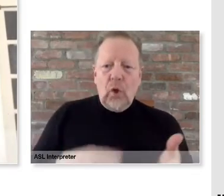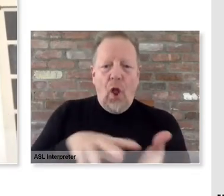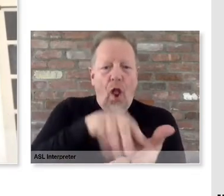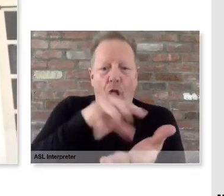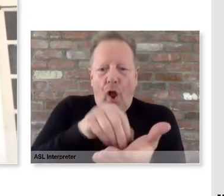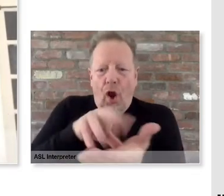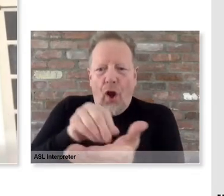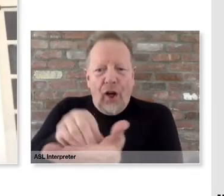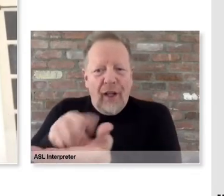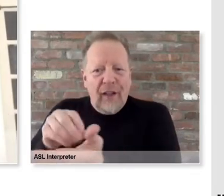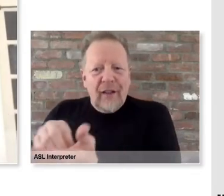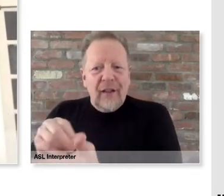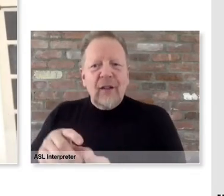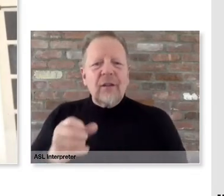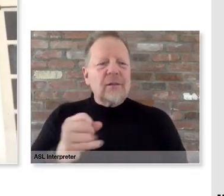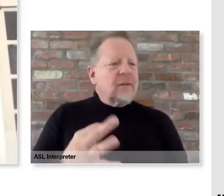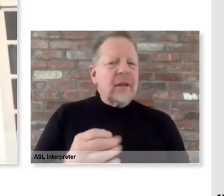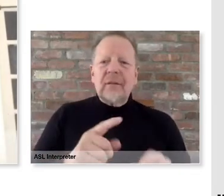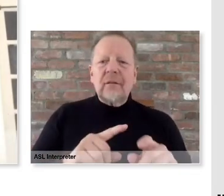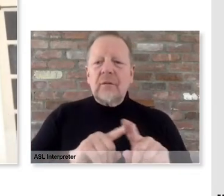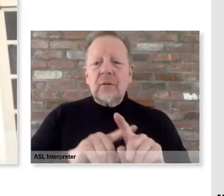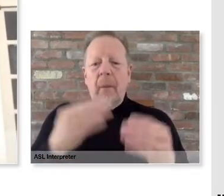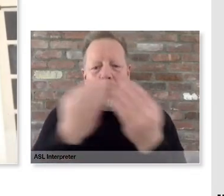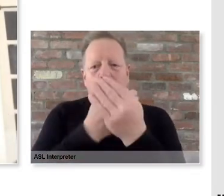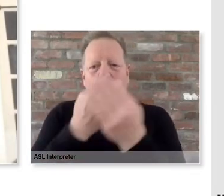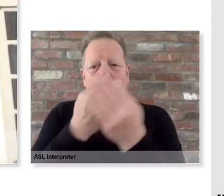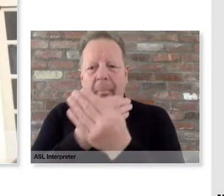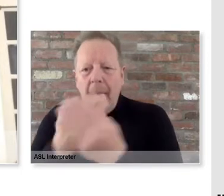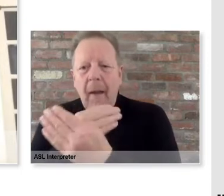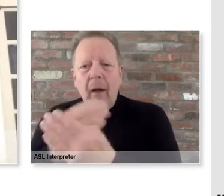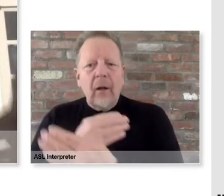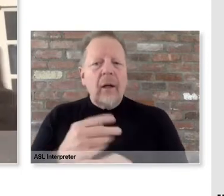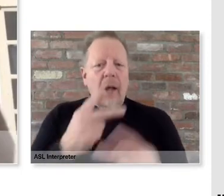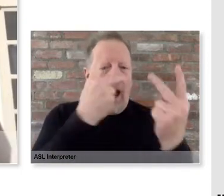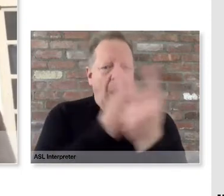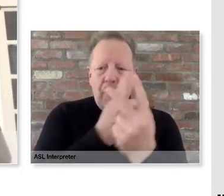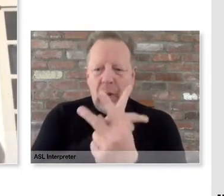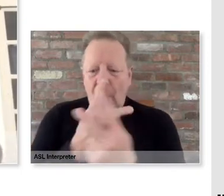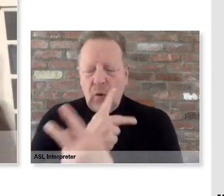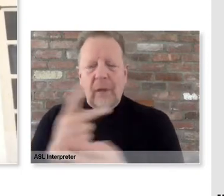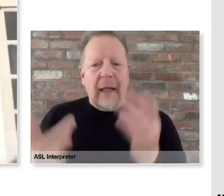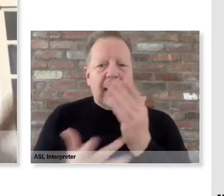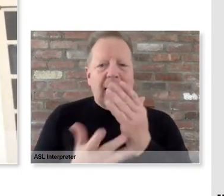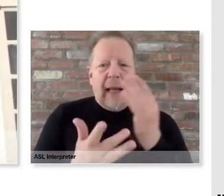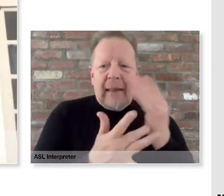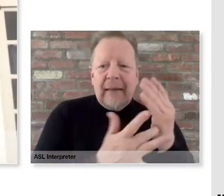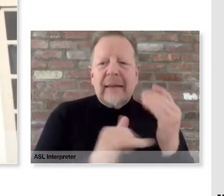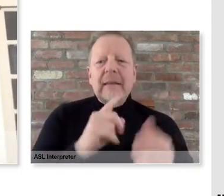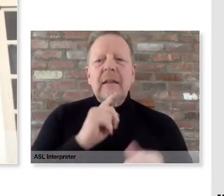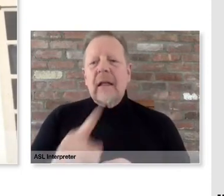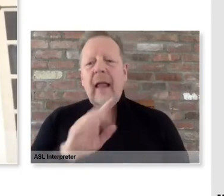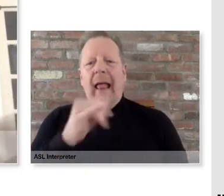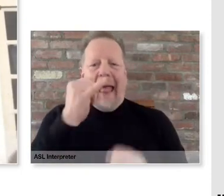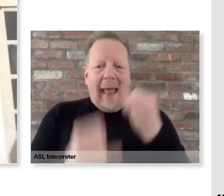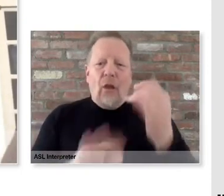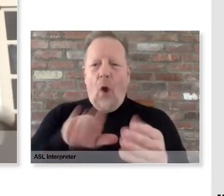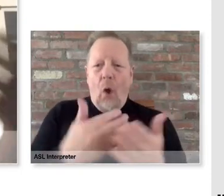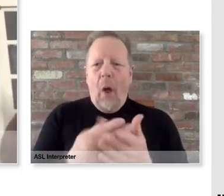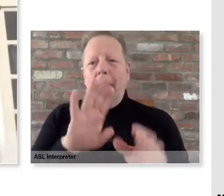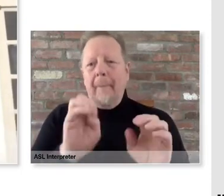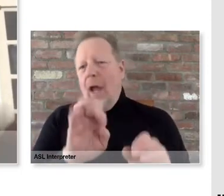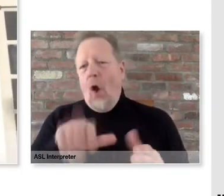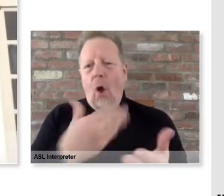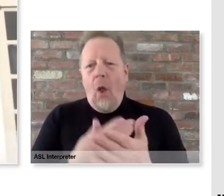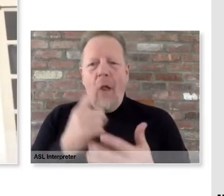to just a suite of mathematical and computational techniques is the end all be all to being able to understand, for